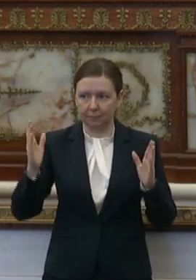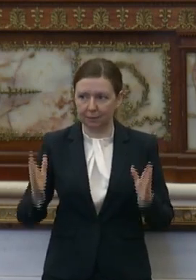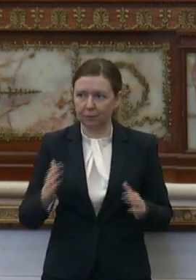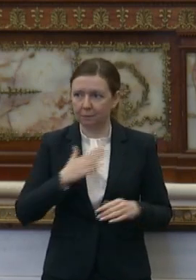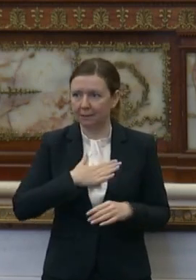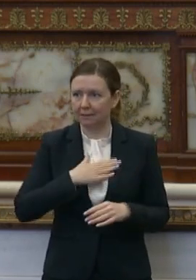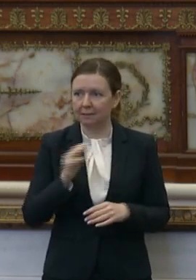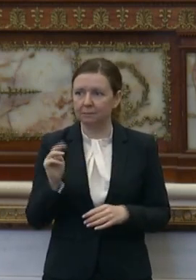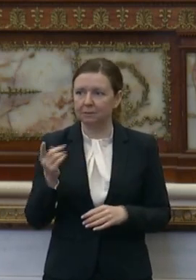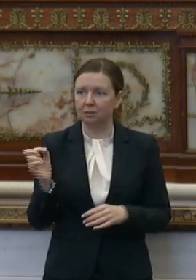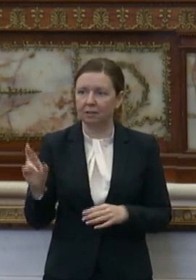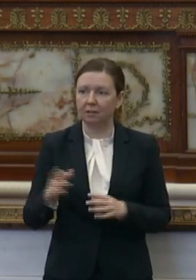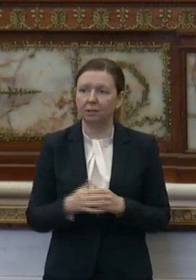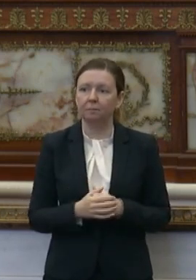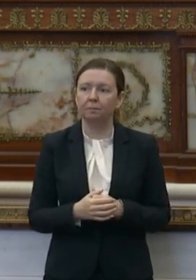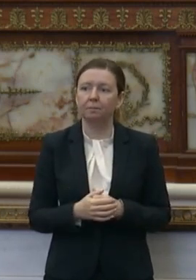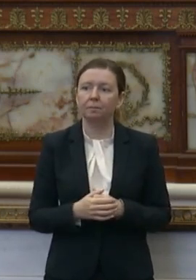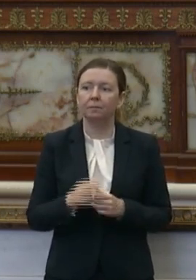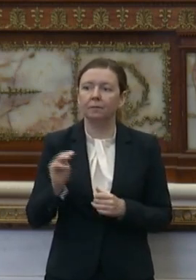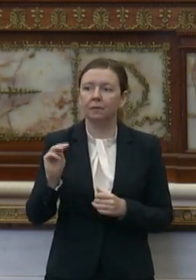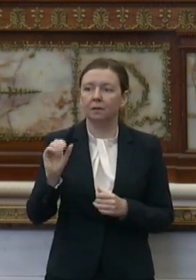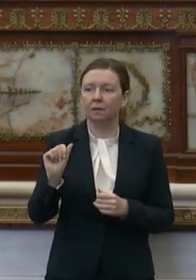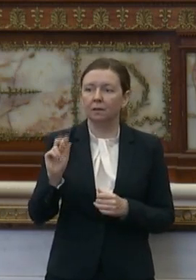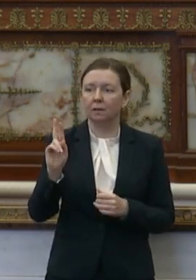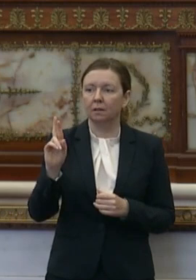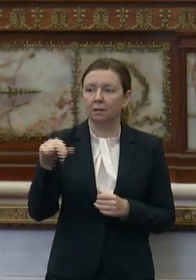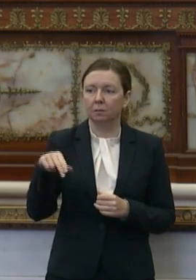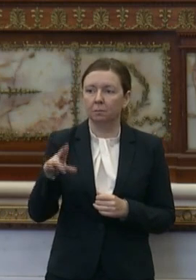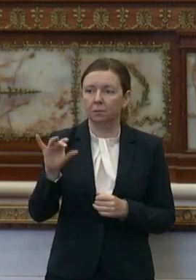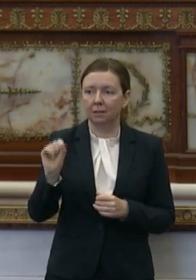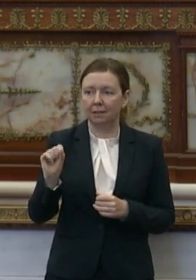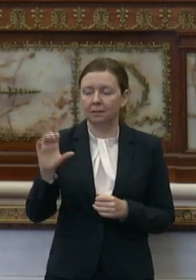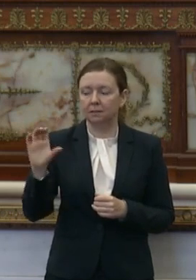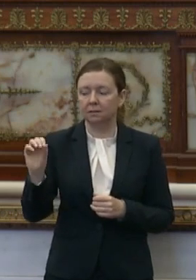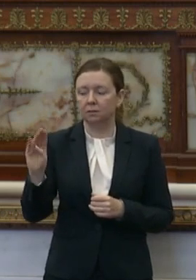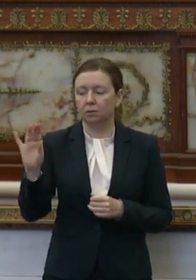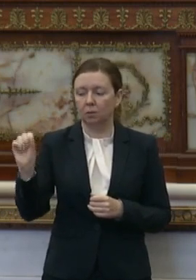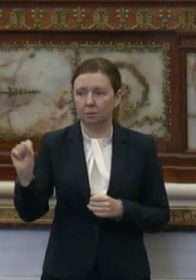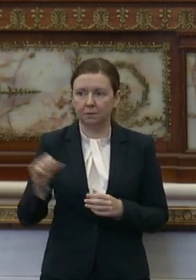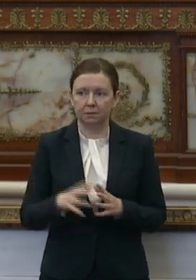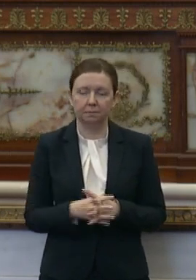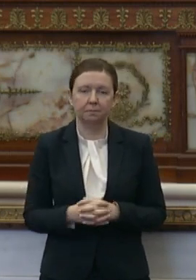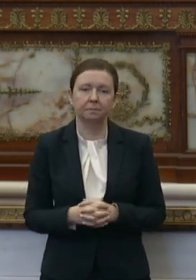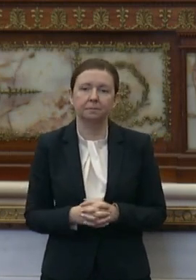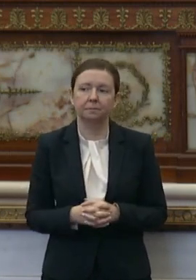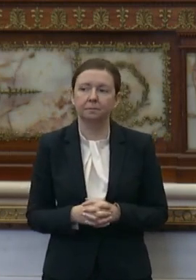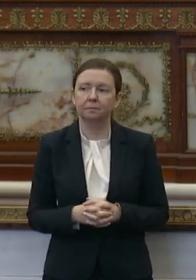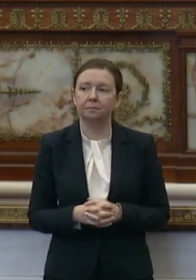The next witness, Mr. Decker. Marquise Combs.